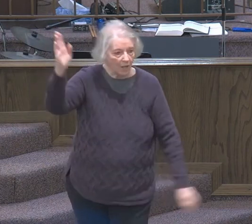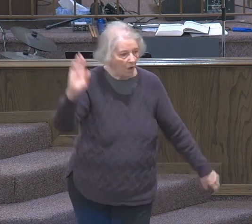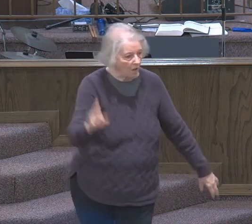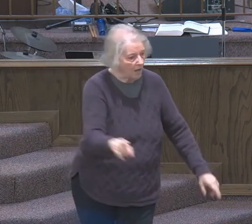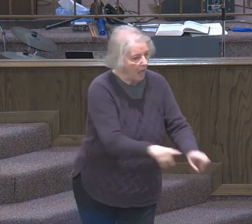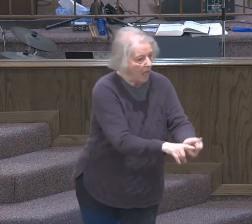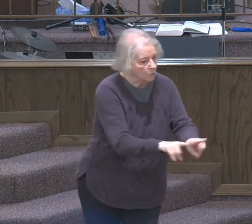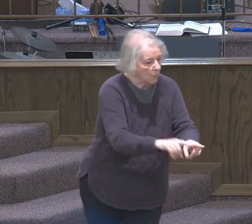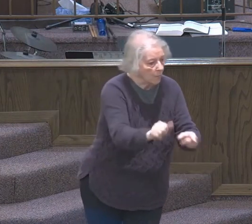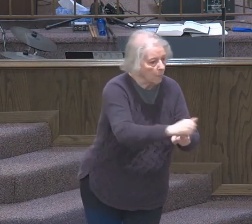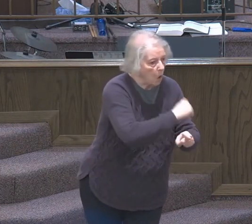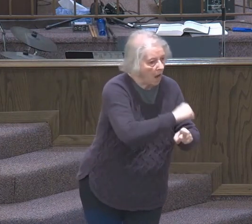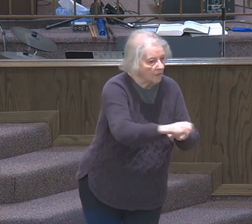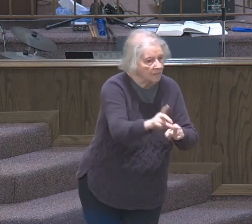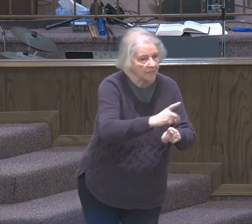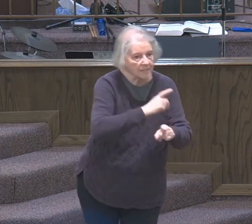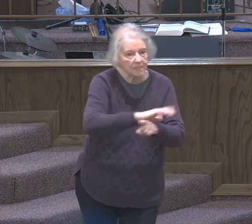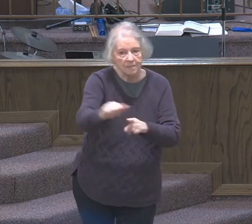disciplines.